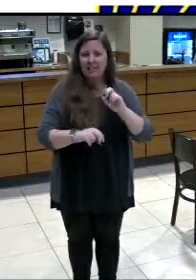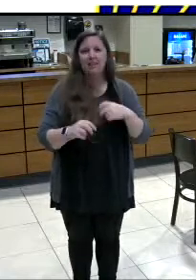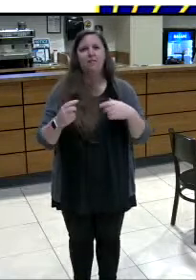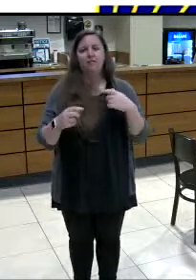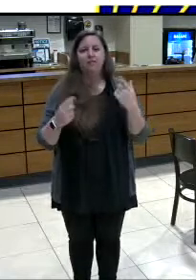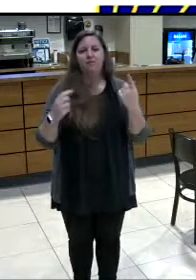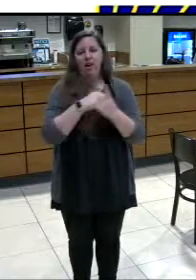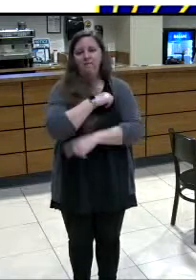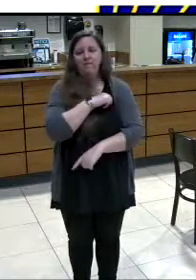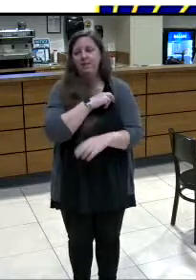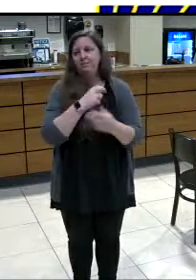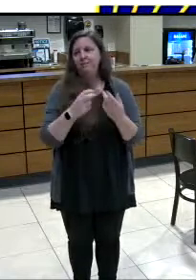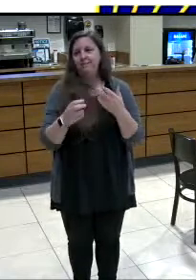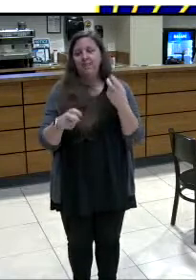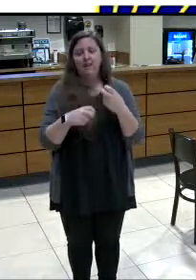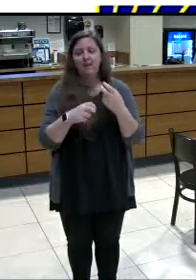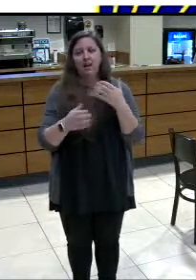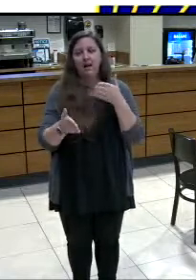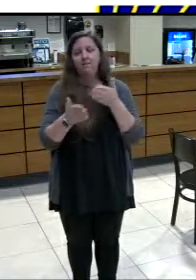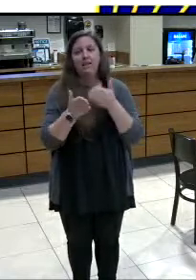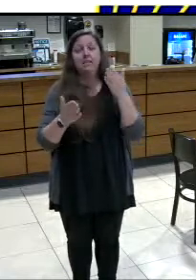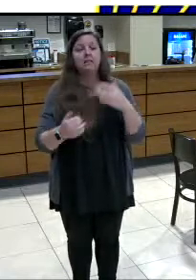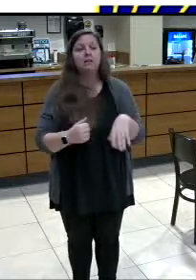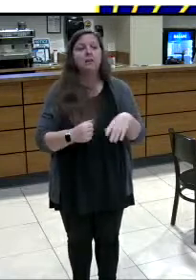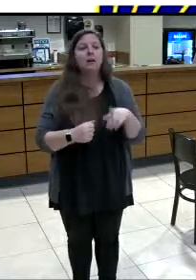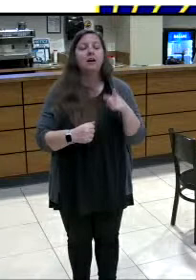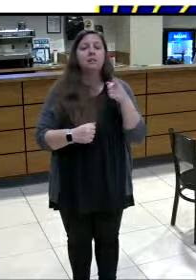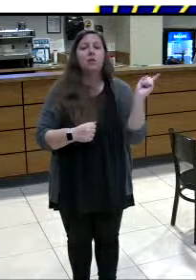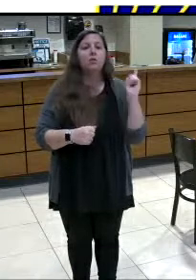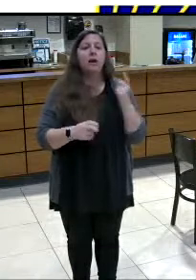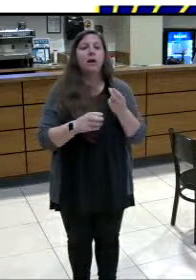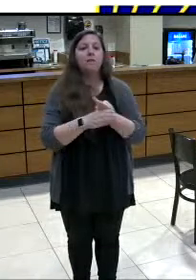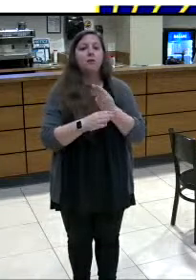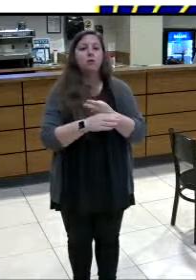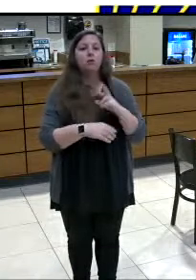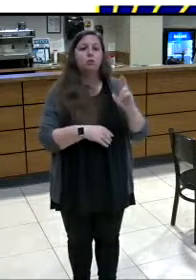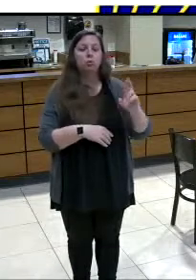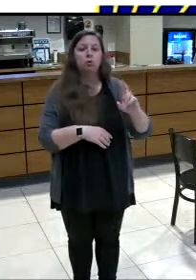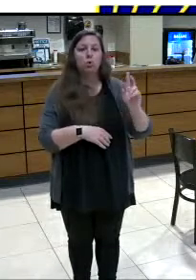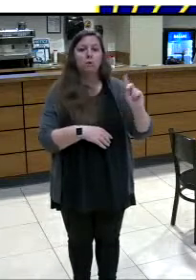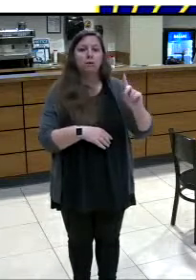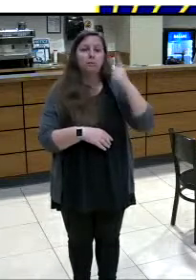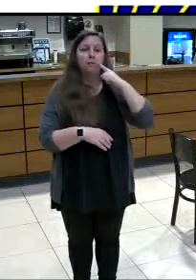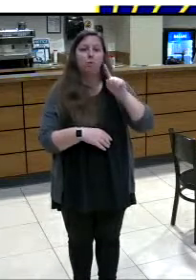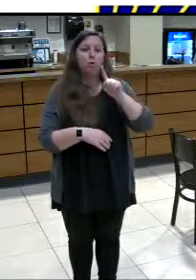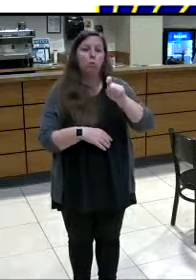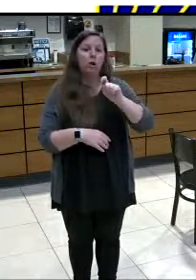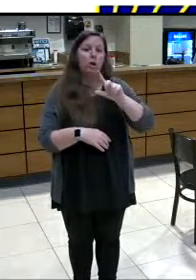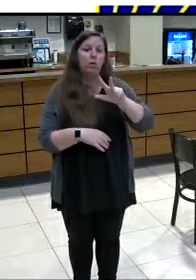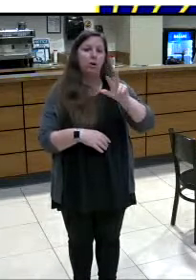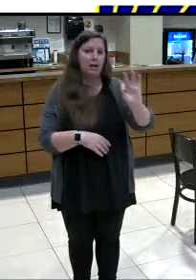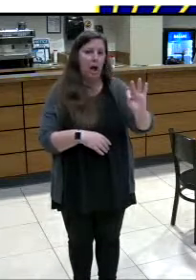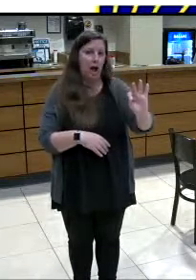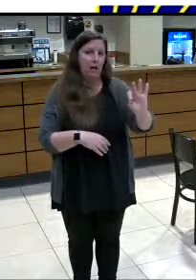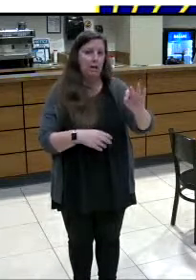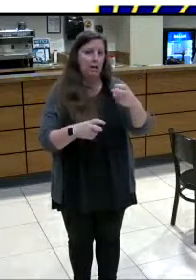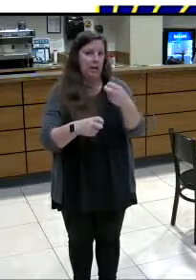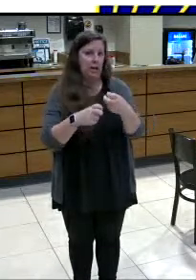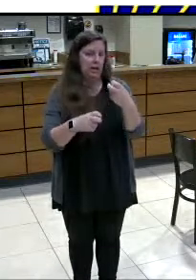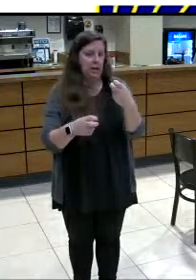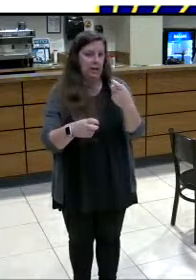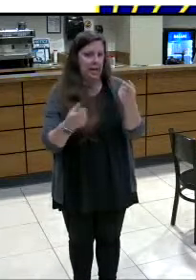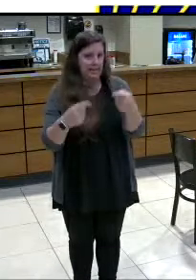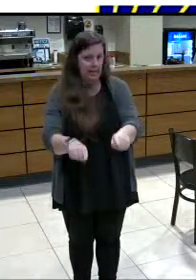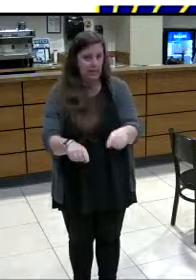used restorative approaches for 139 of their incidents in the school. So they've used that as a